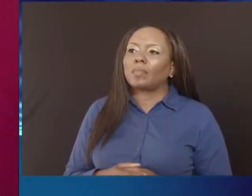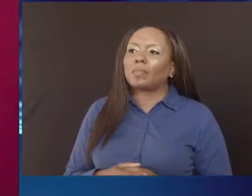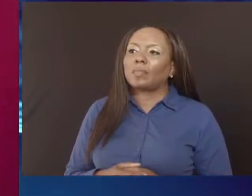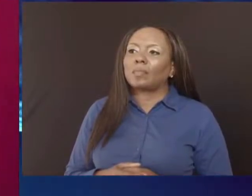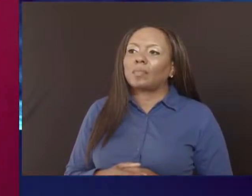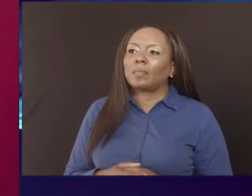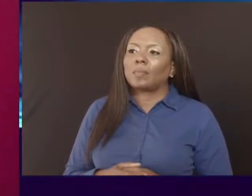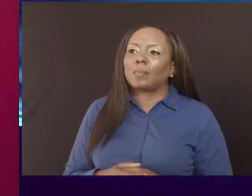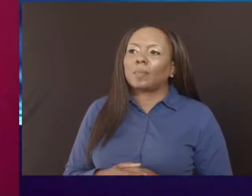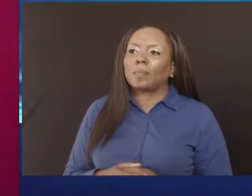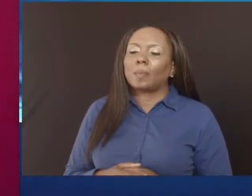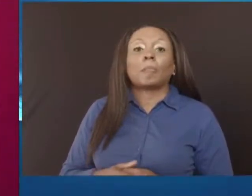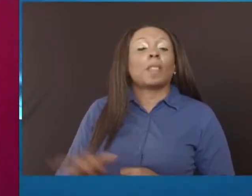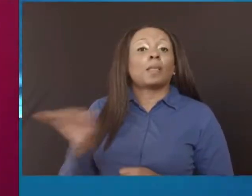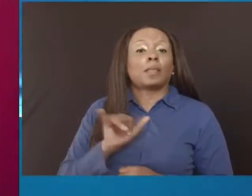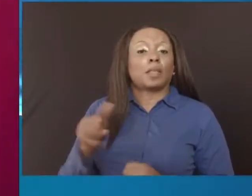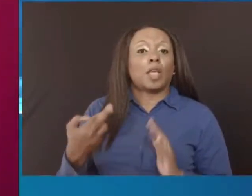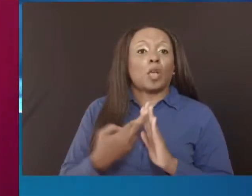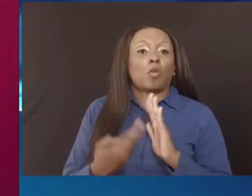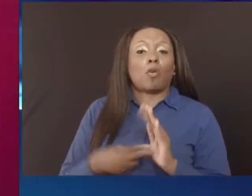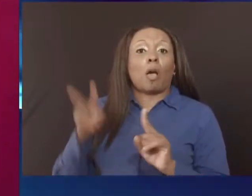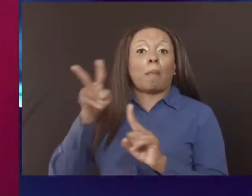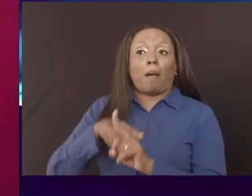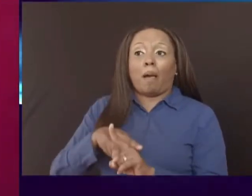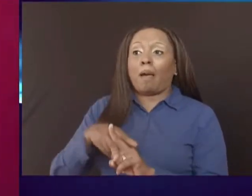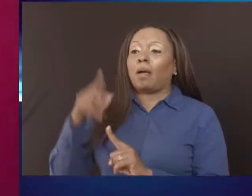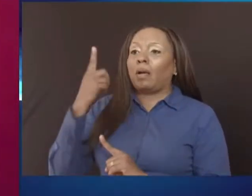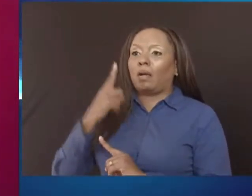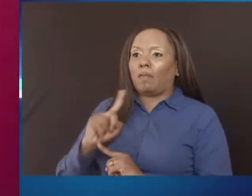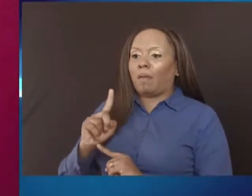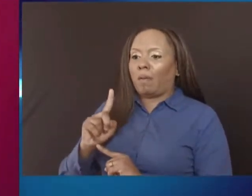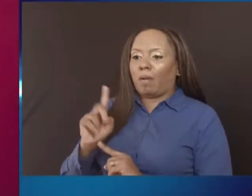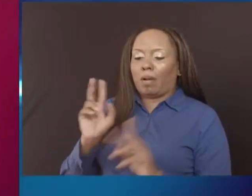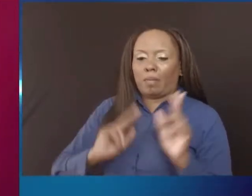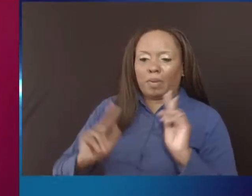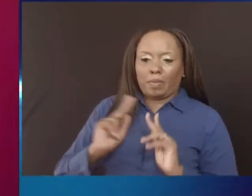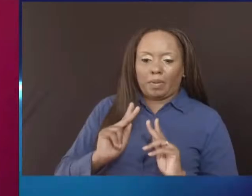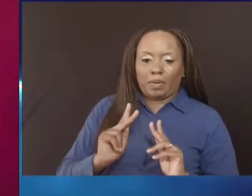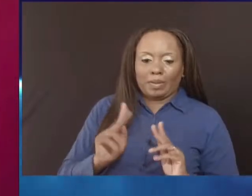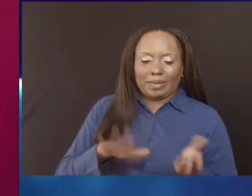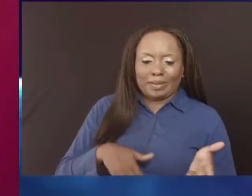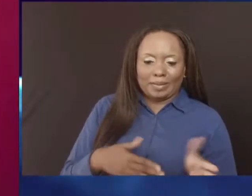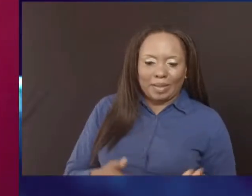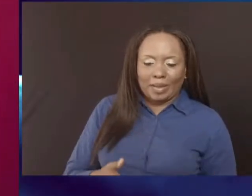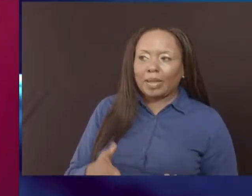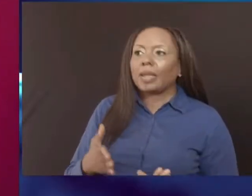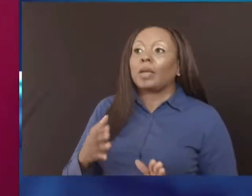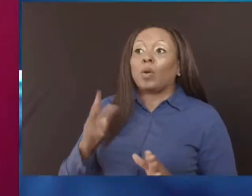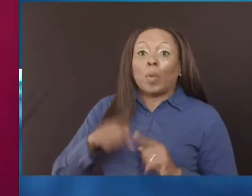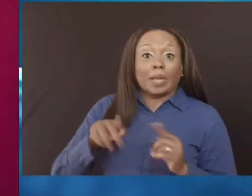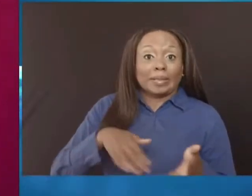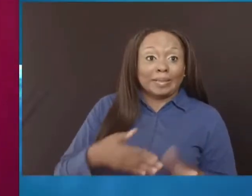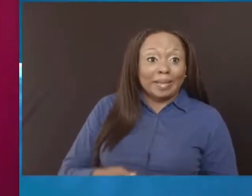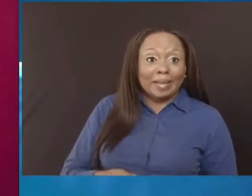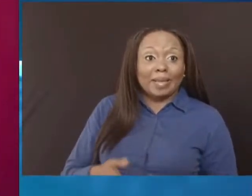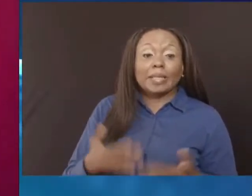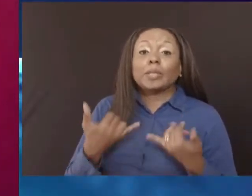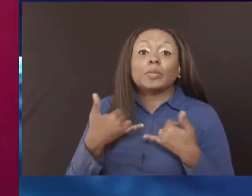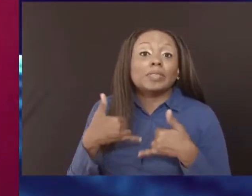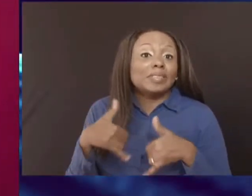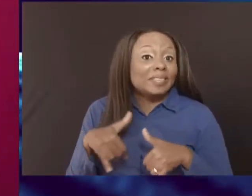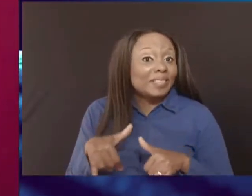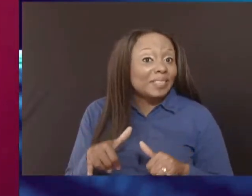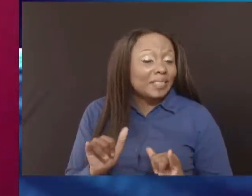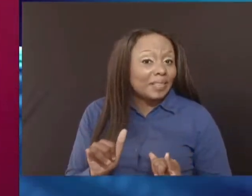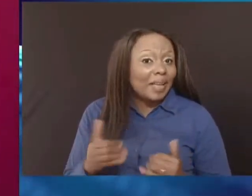COVID for the death care workers. So COVID, you're still infectious when you're dead, and we want to protect the death